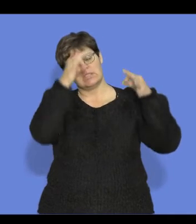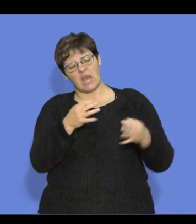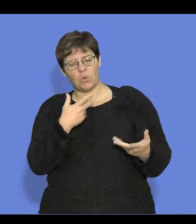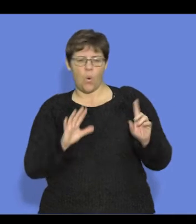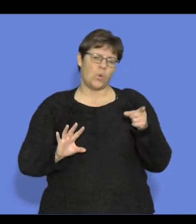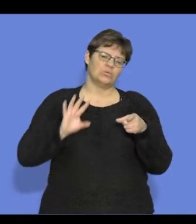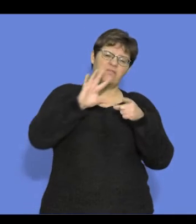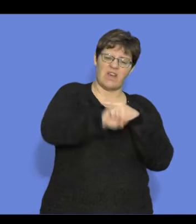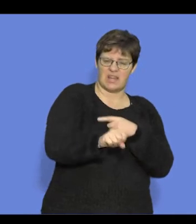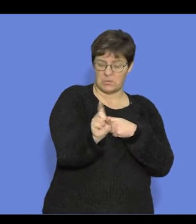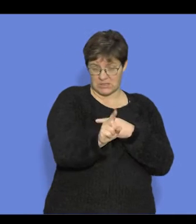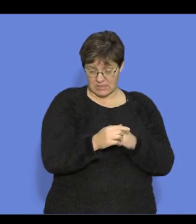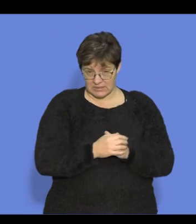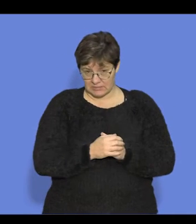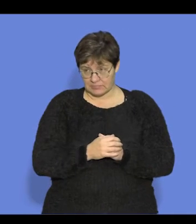to find out if.